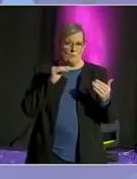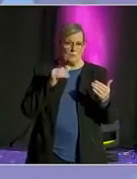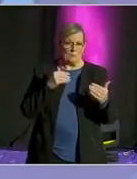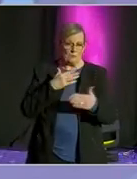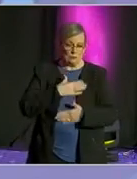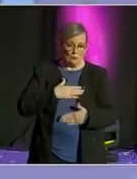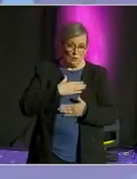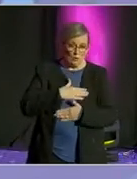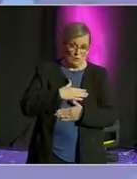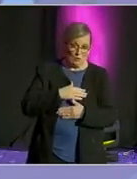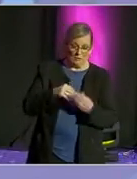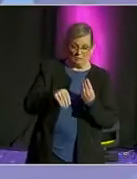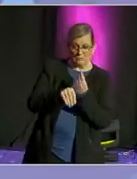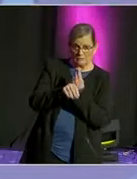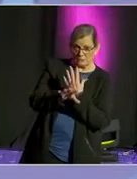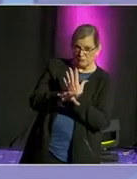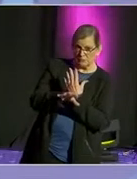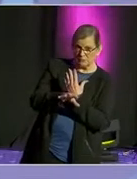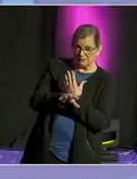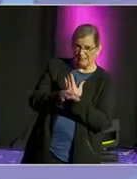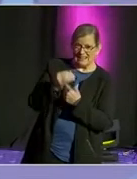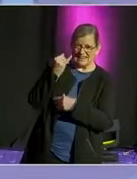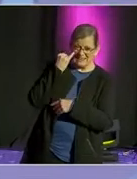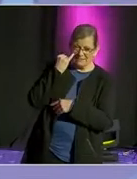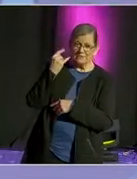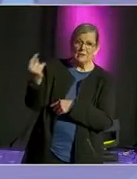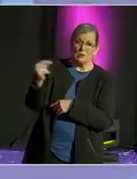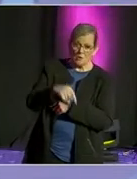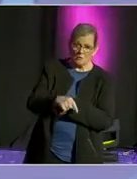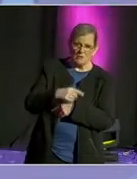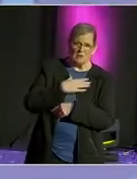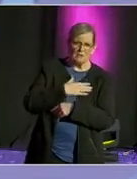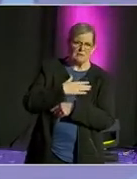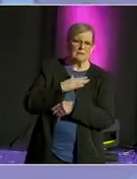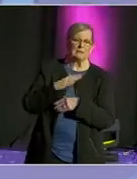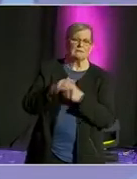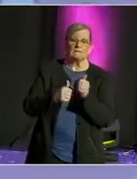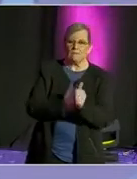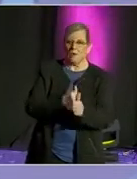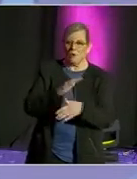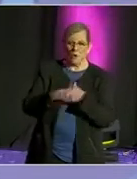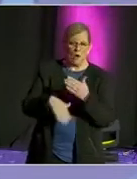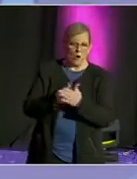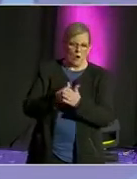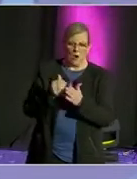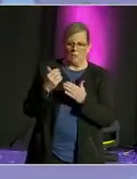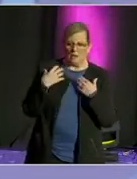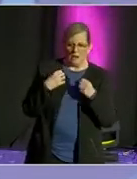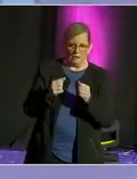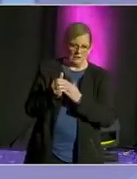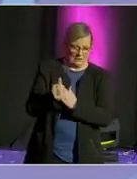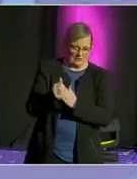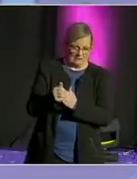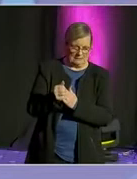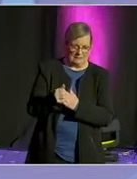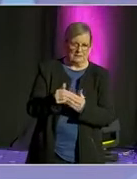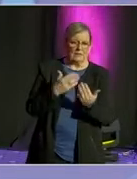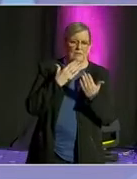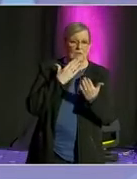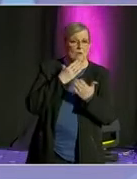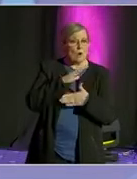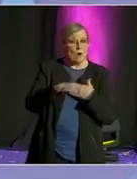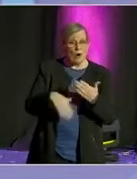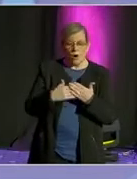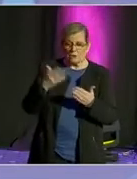distance, and adhere to all health and safety guidelines. As we wrap up, I would like to once again thank all of our speakers and